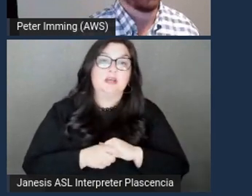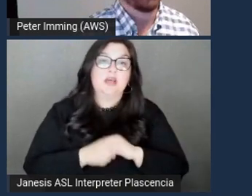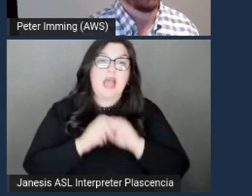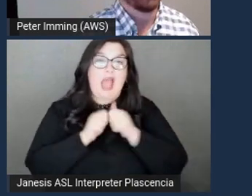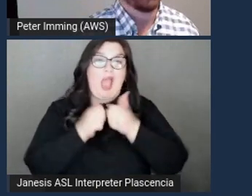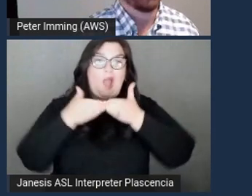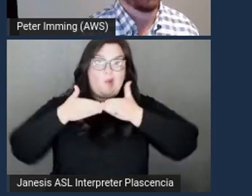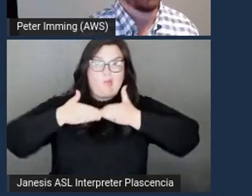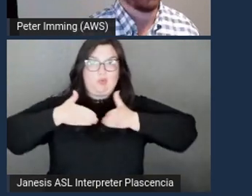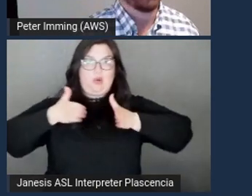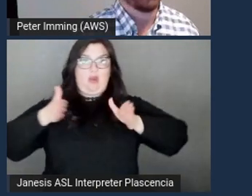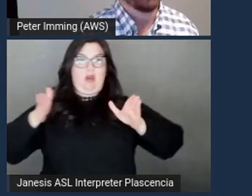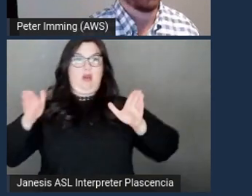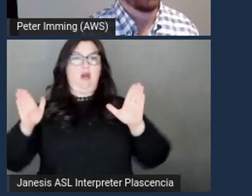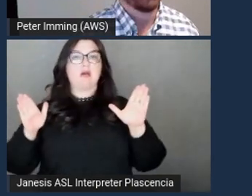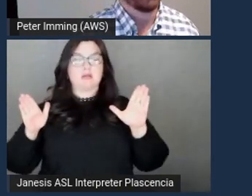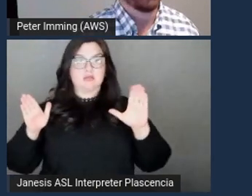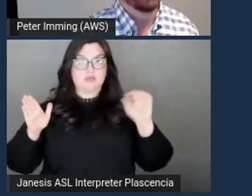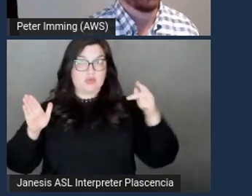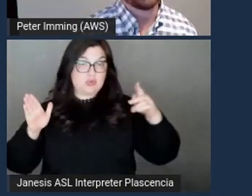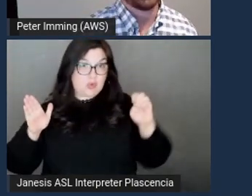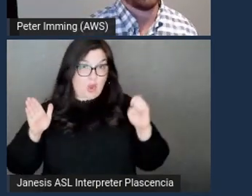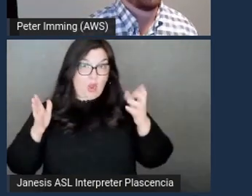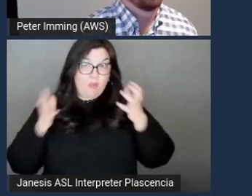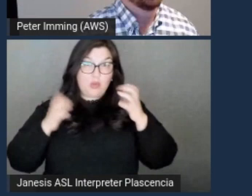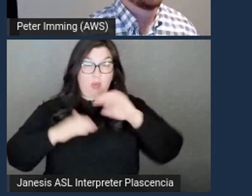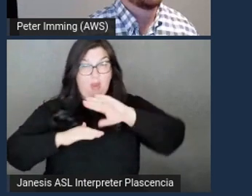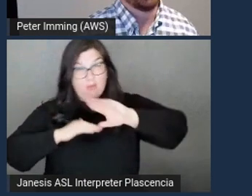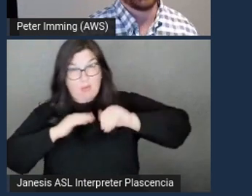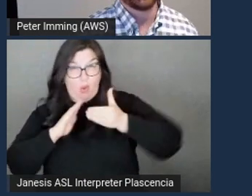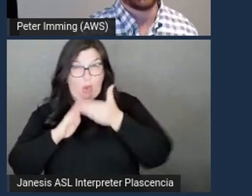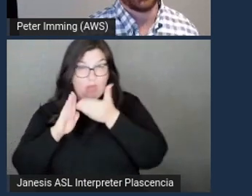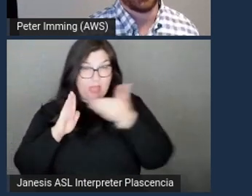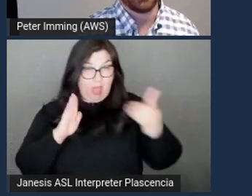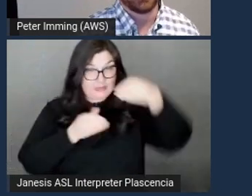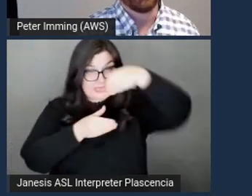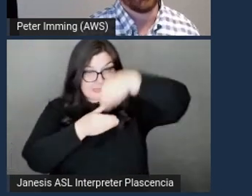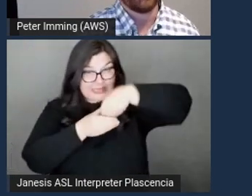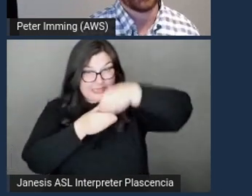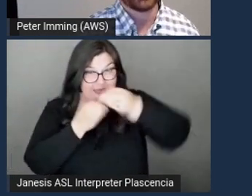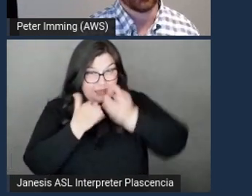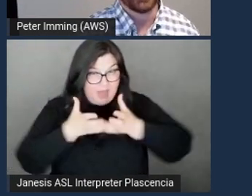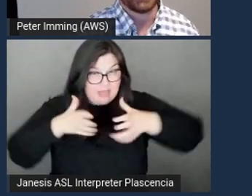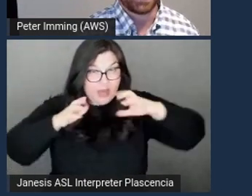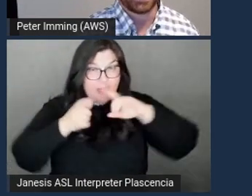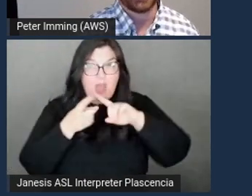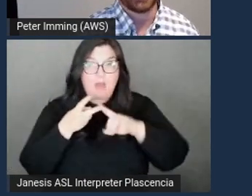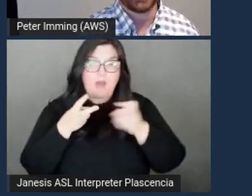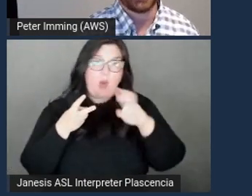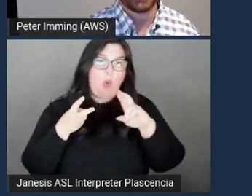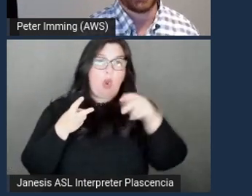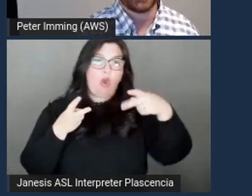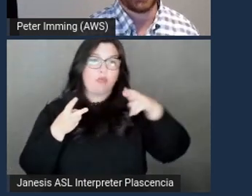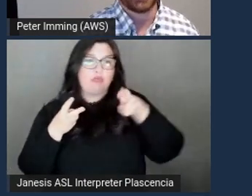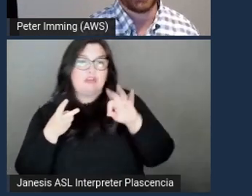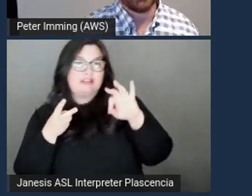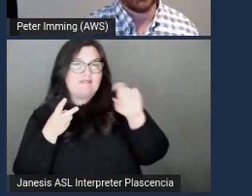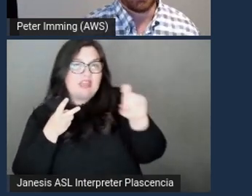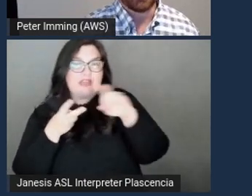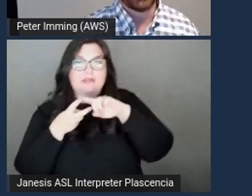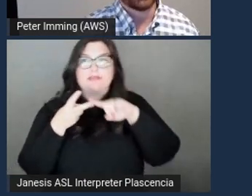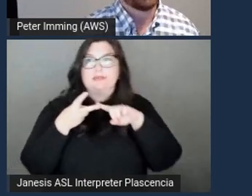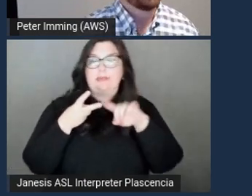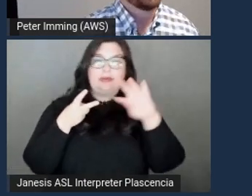broad of a replication scope do we want? Do we want all of the objects in the bucket, or do we want just a prefix or a tag?